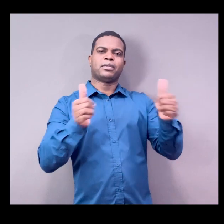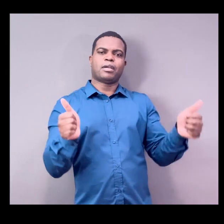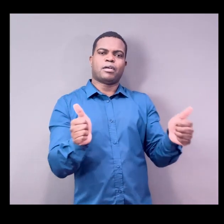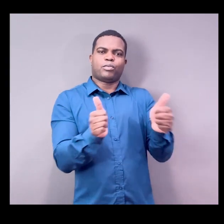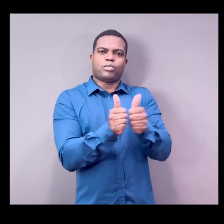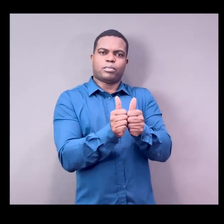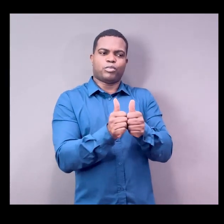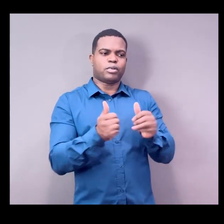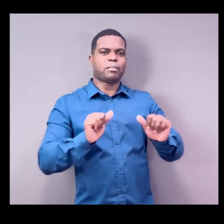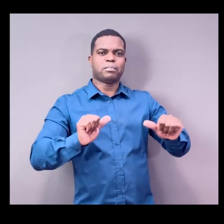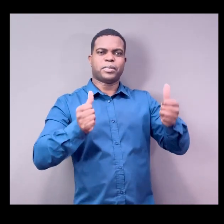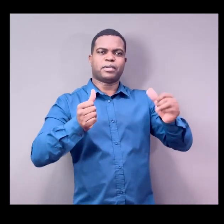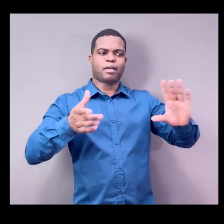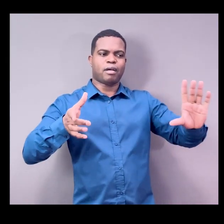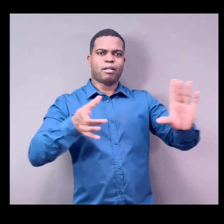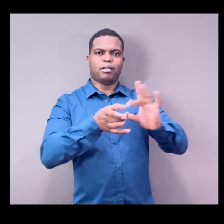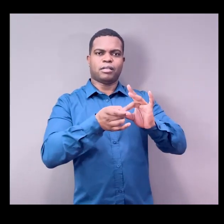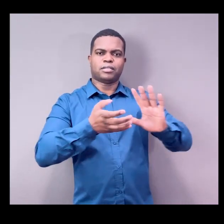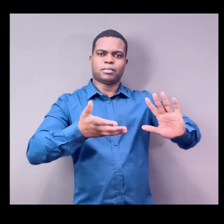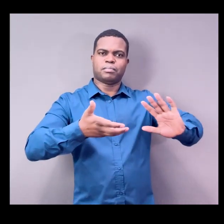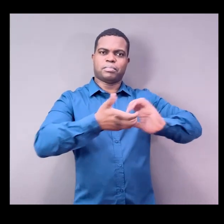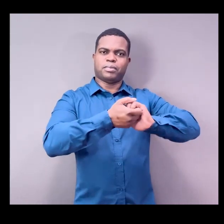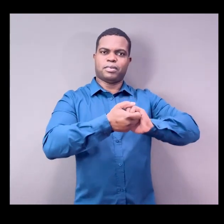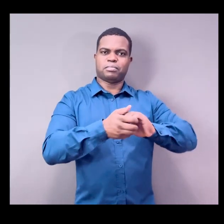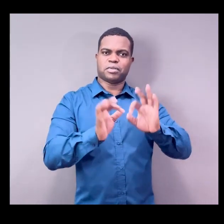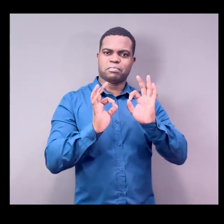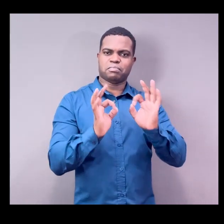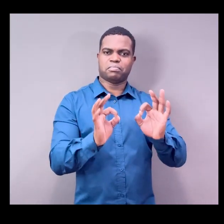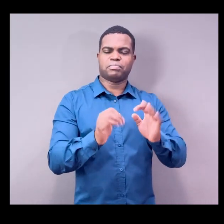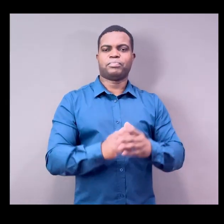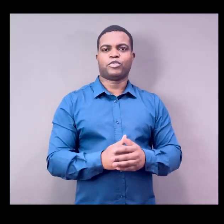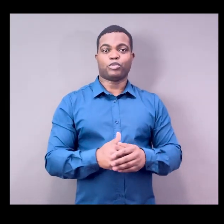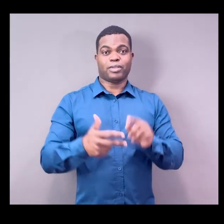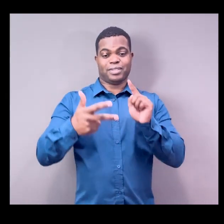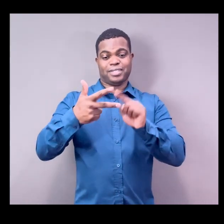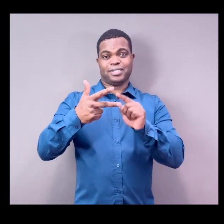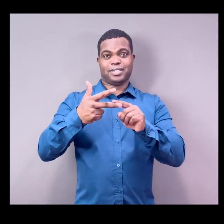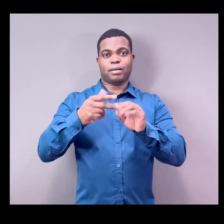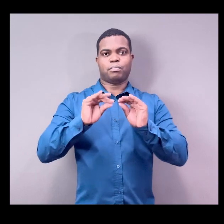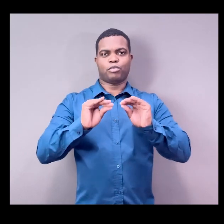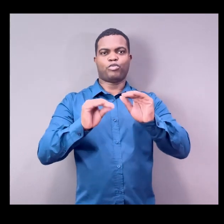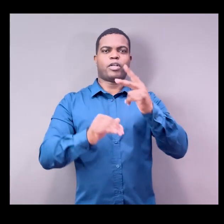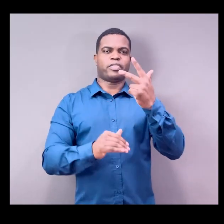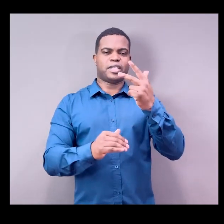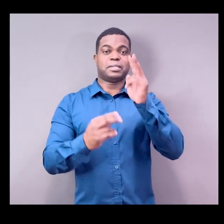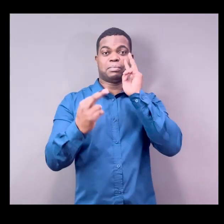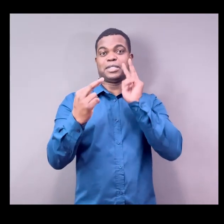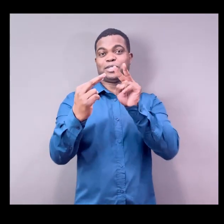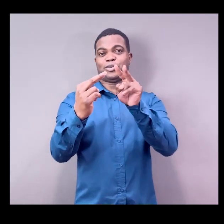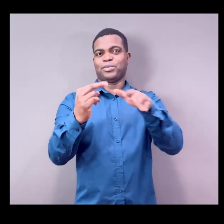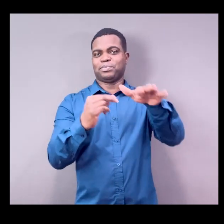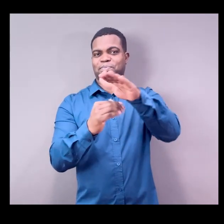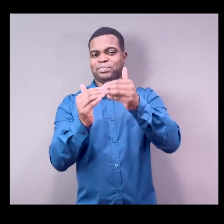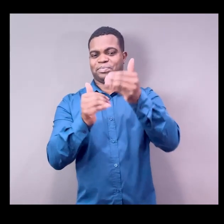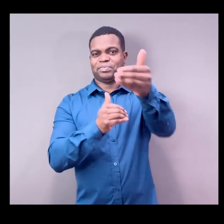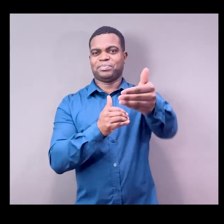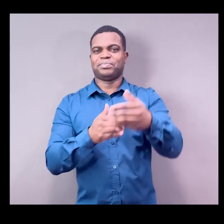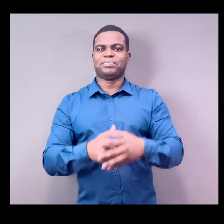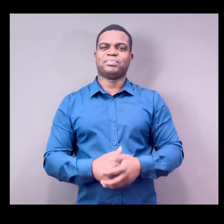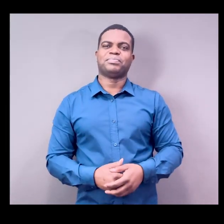and also collaborative partnerships and alliances. See you in module 3.